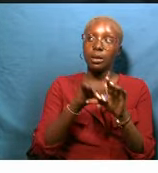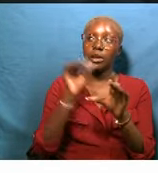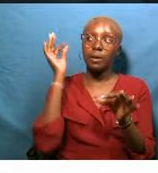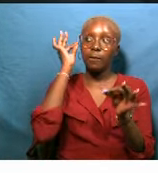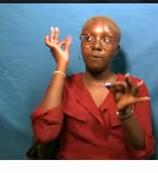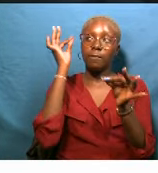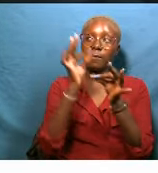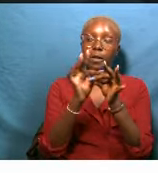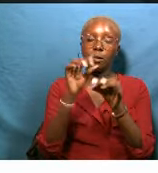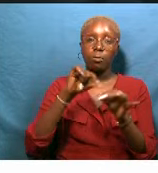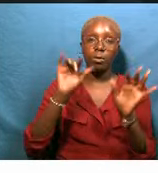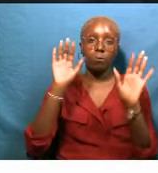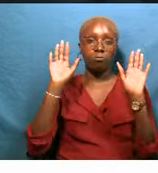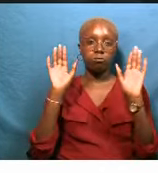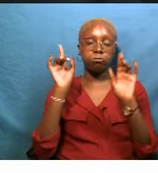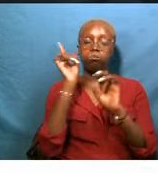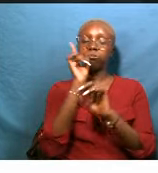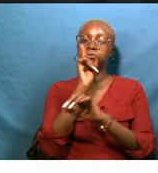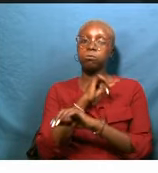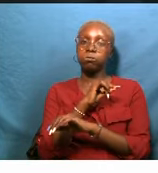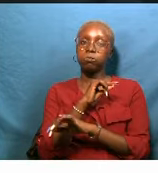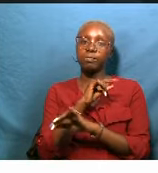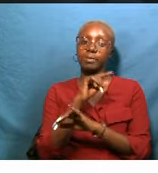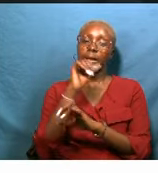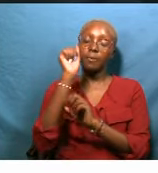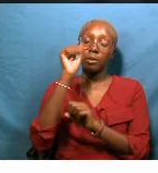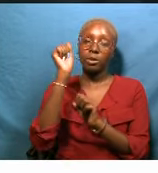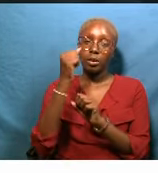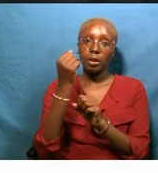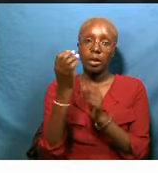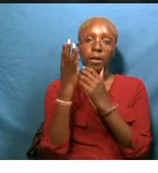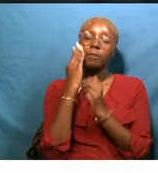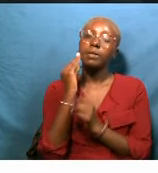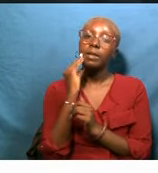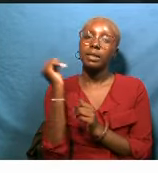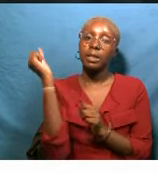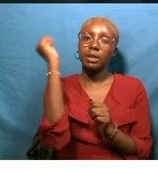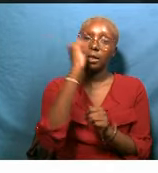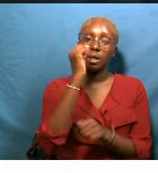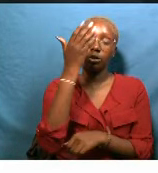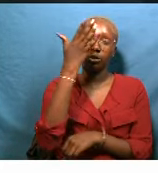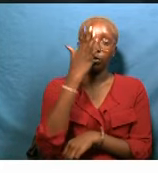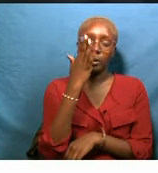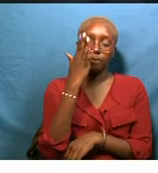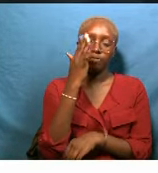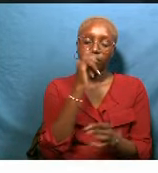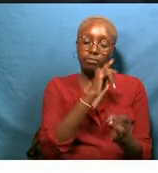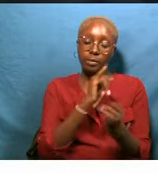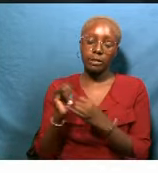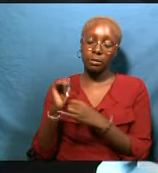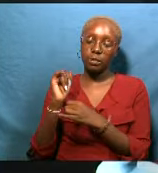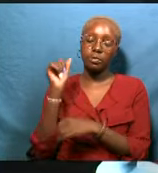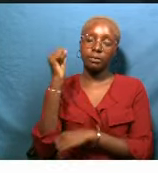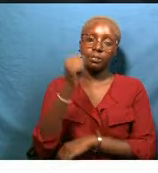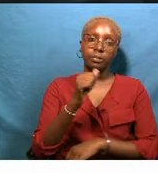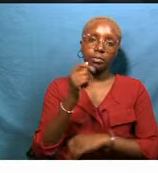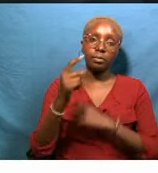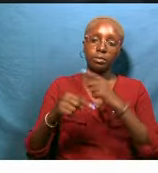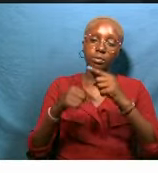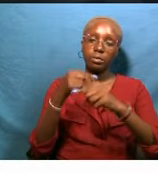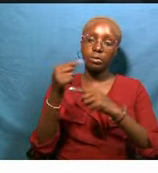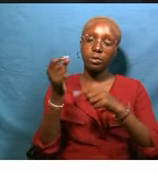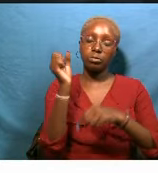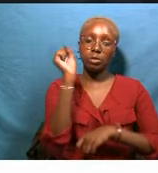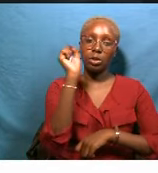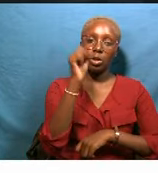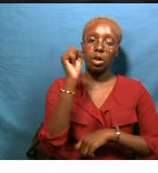surrender, we shall experience the resurrected Lord. The invitation is still on. I knock at